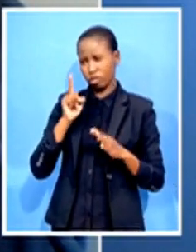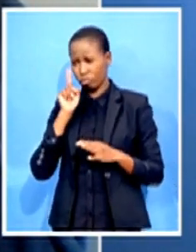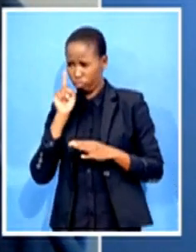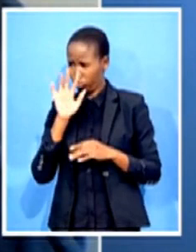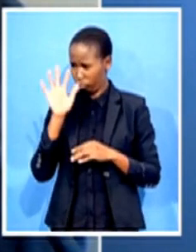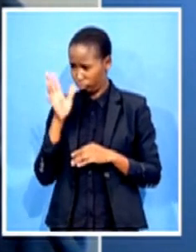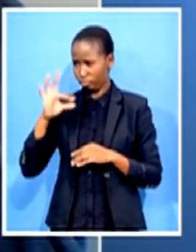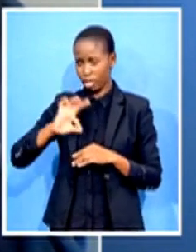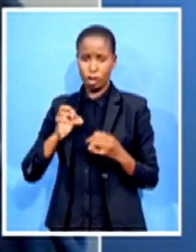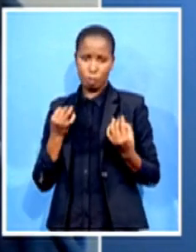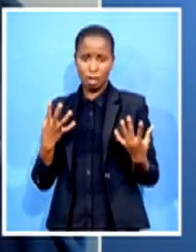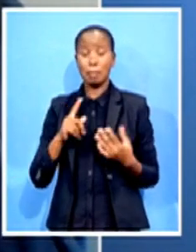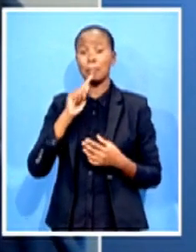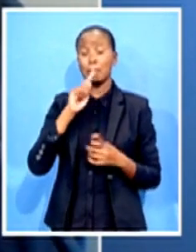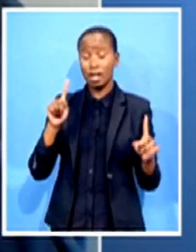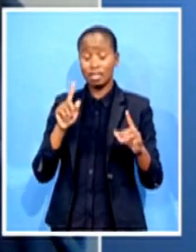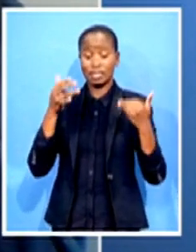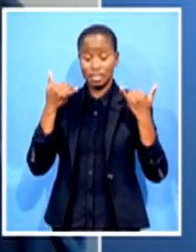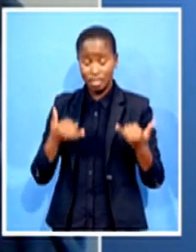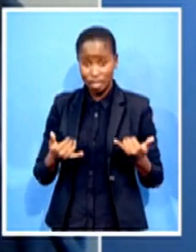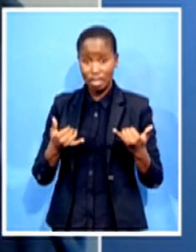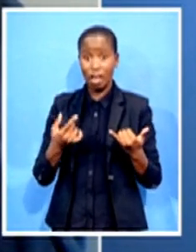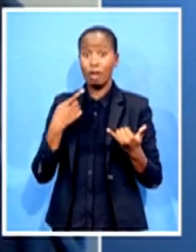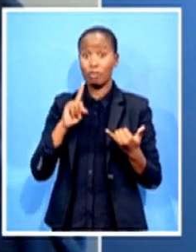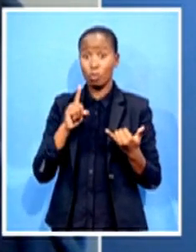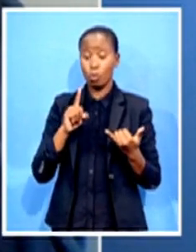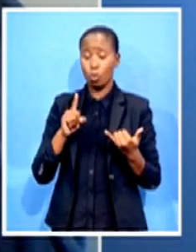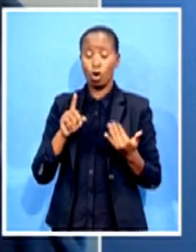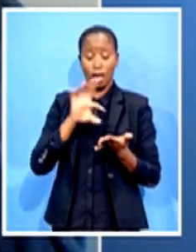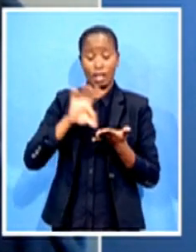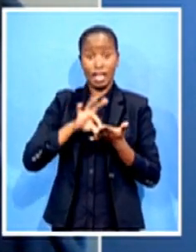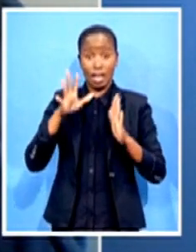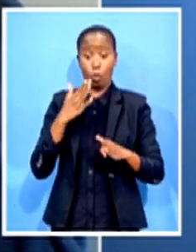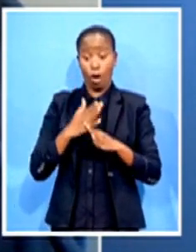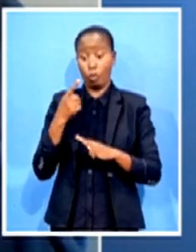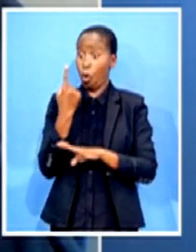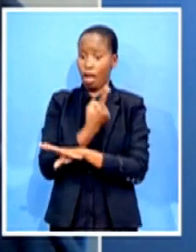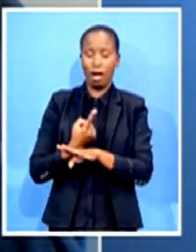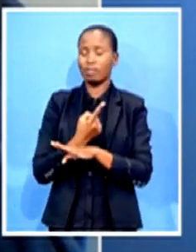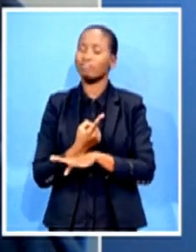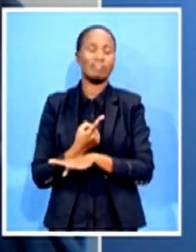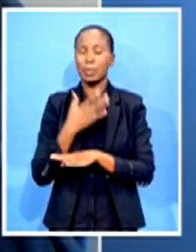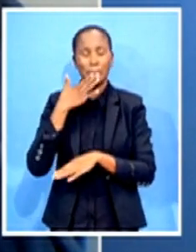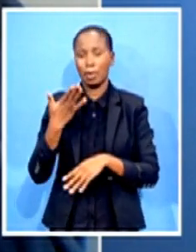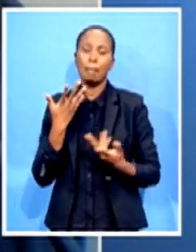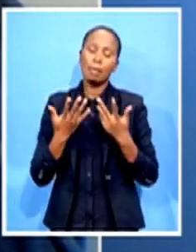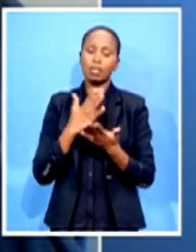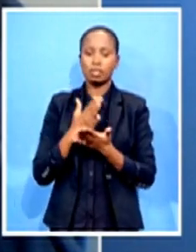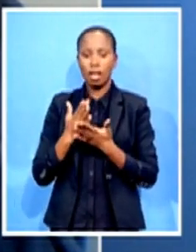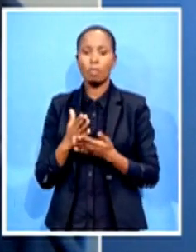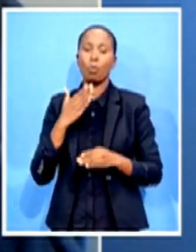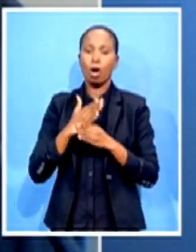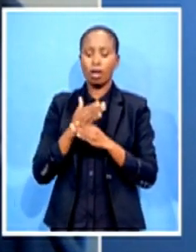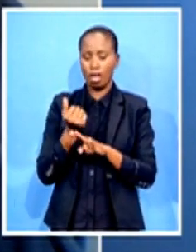can work just for 1 hour. So obviously, you're looking at someone working normal 8 hours. So how the